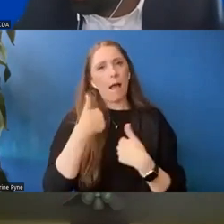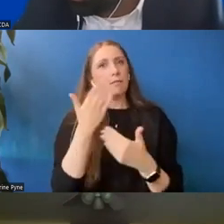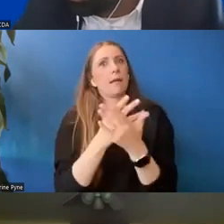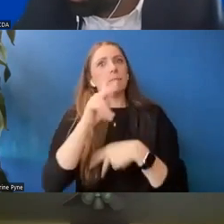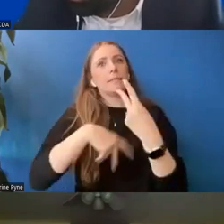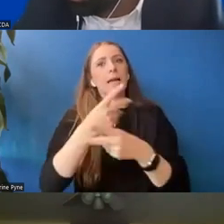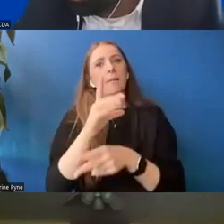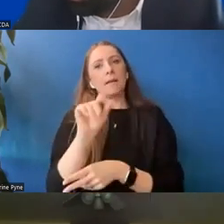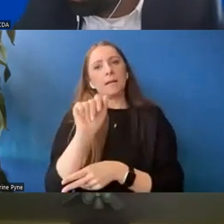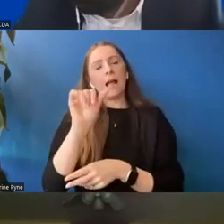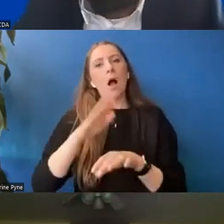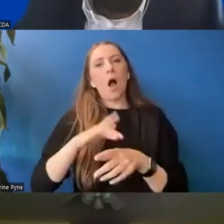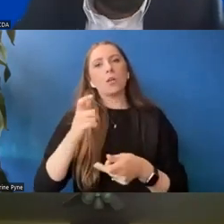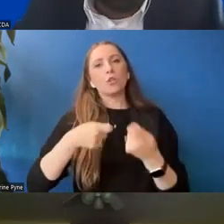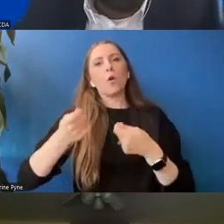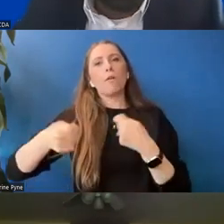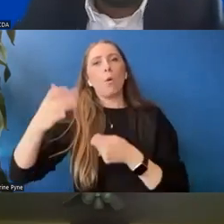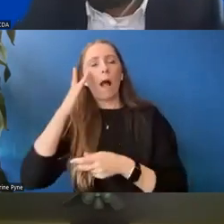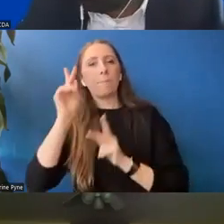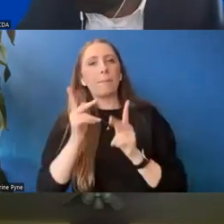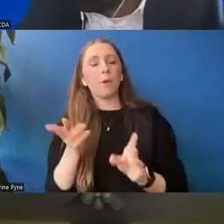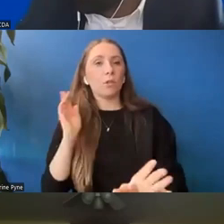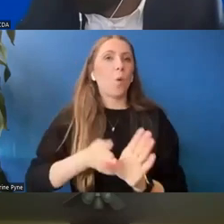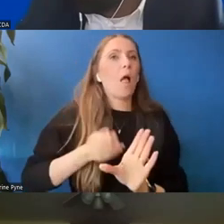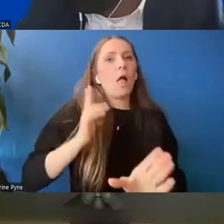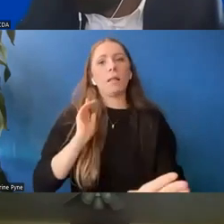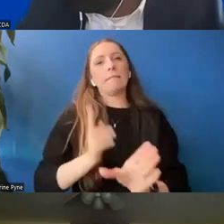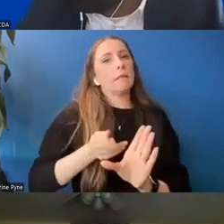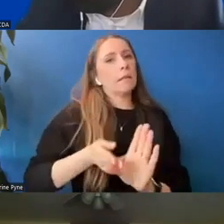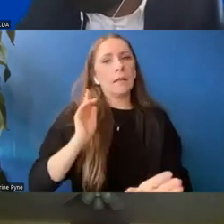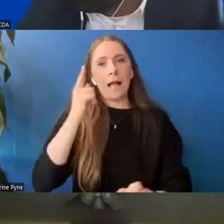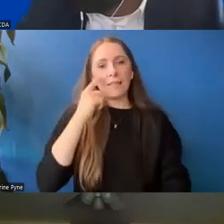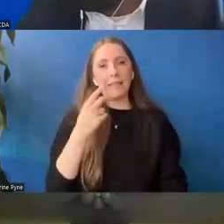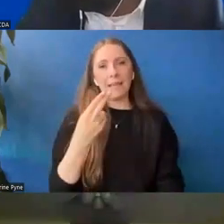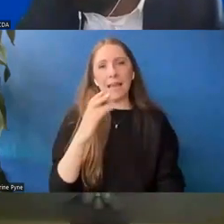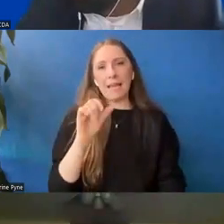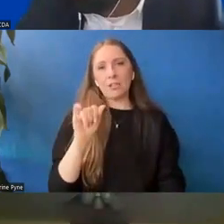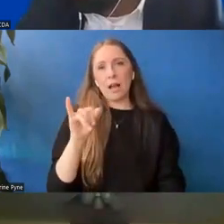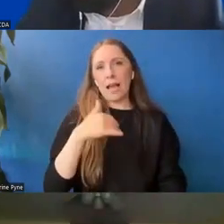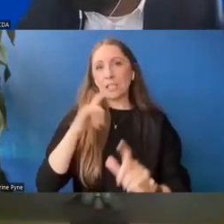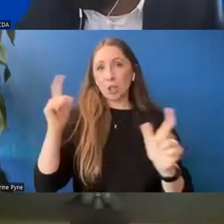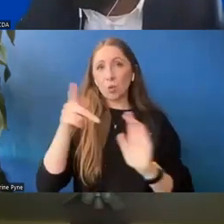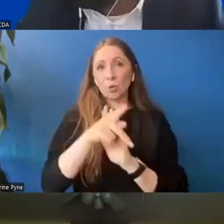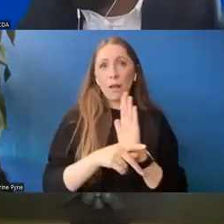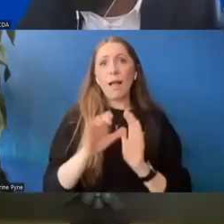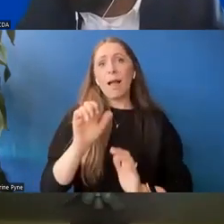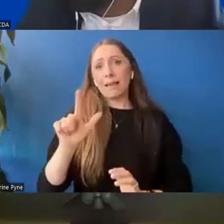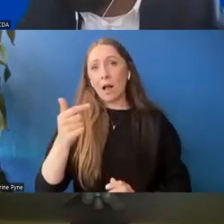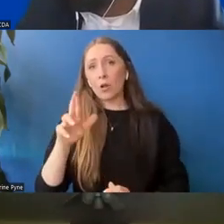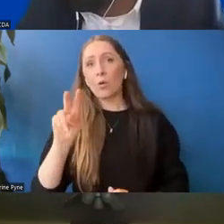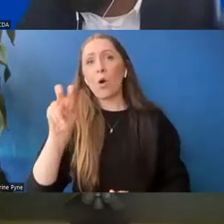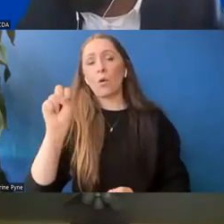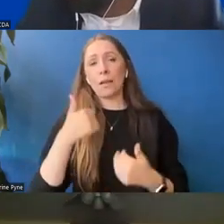on turnover and why people come and go. I think HCI has a big contract now, and Cal Groves had a big contract